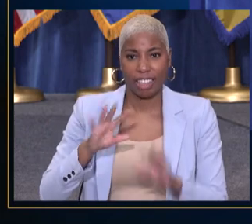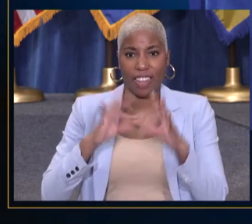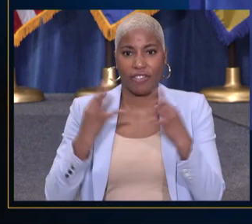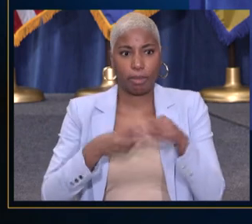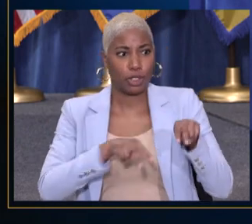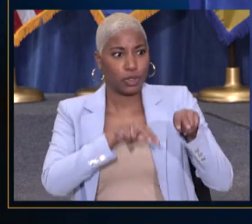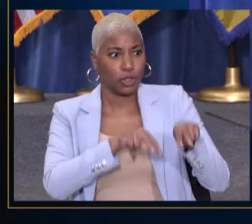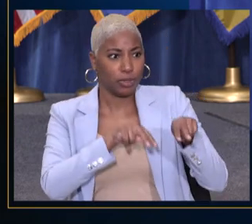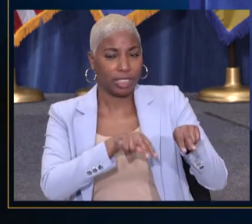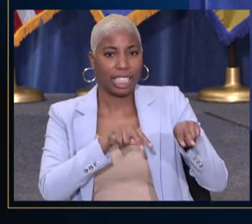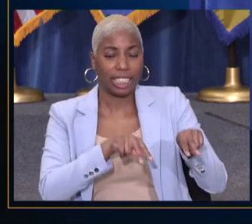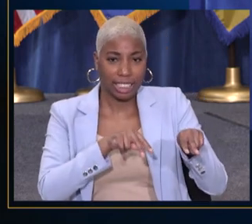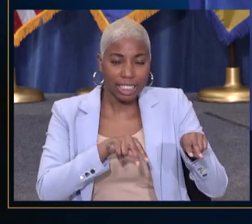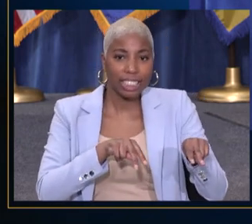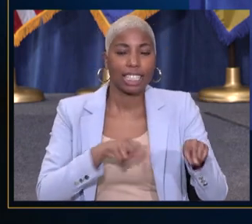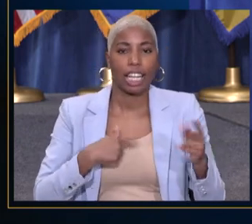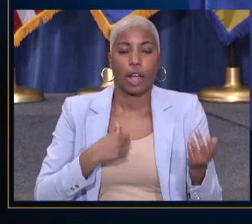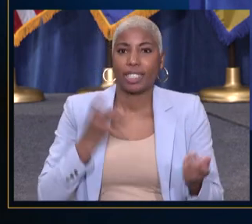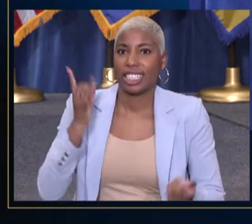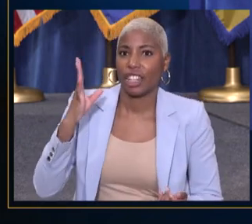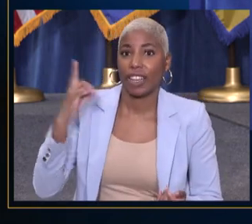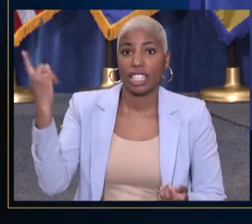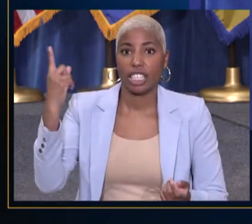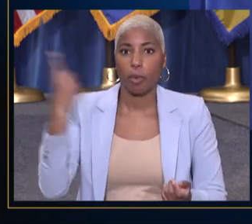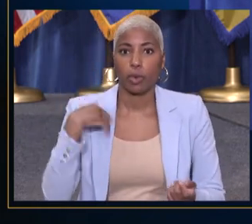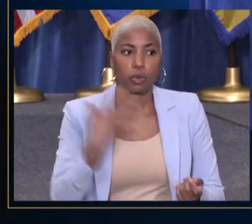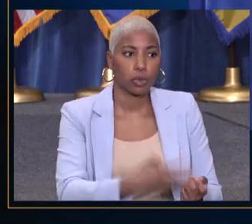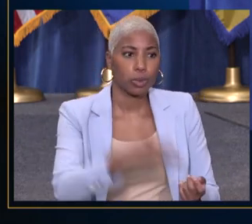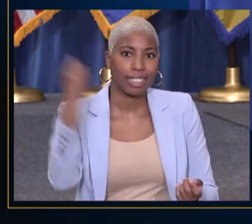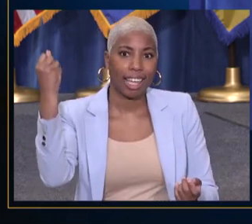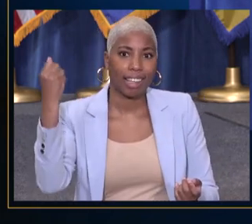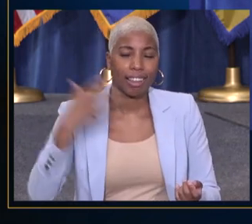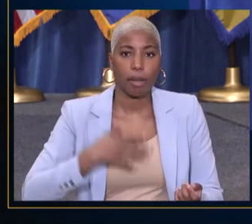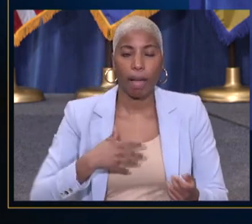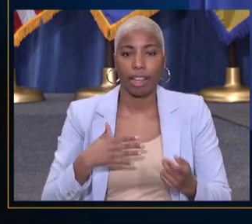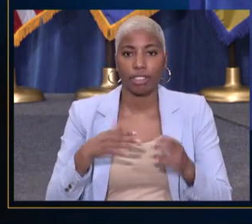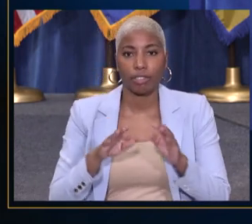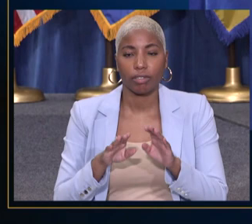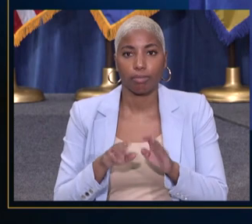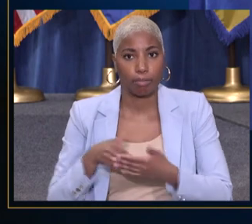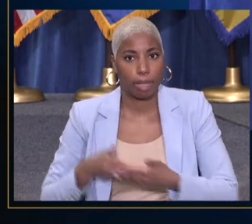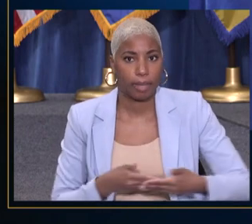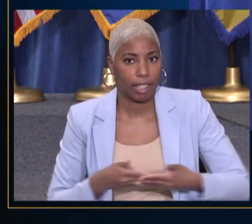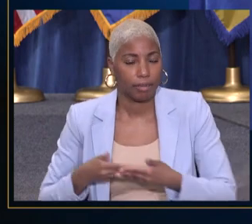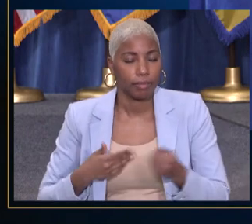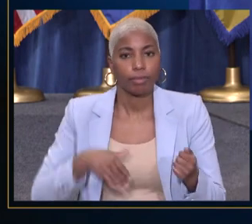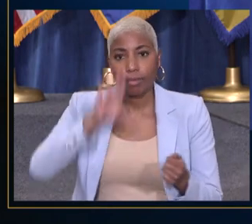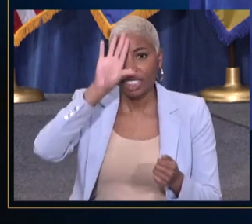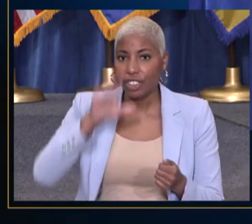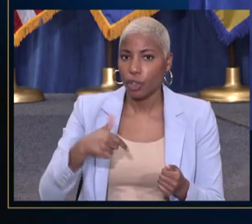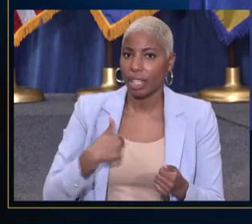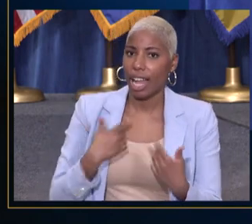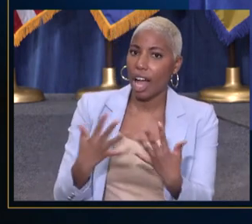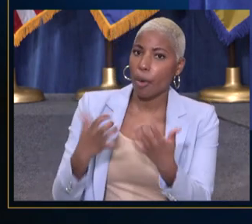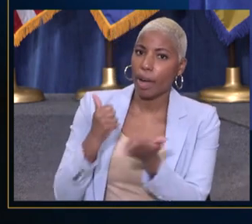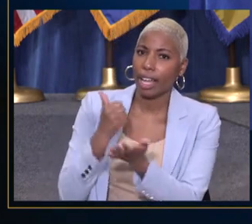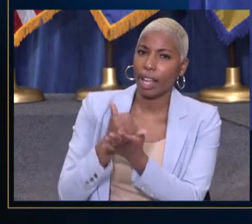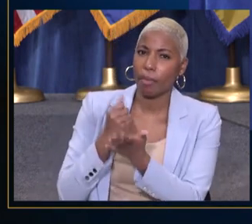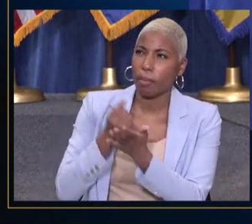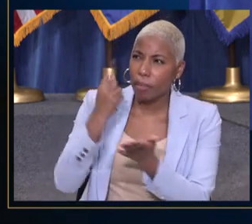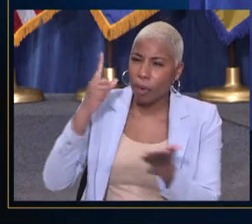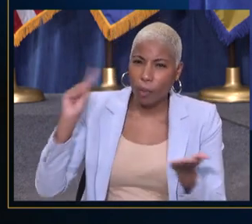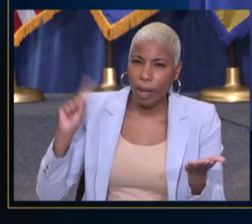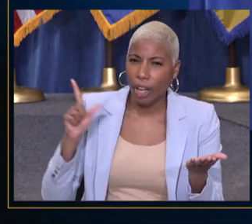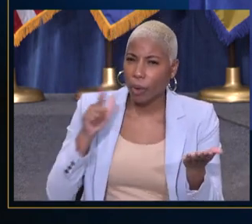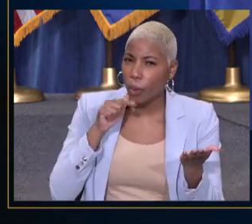So I was terrified that someone was going to try to take my child as well. I knew that I needed help, but what did help look like, and where do